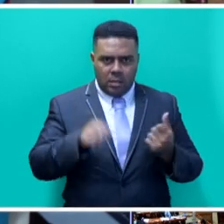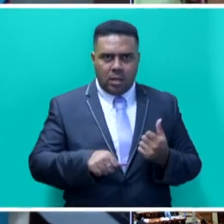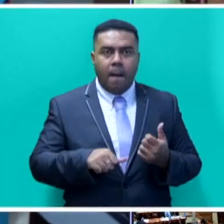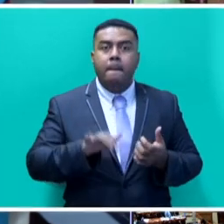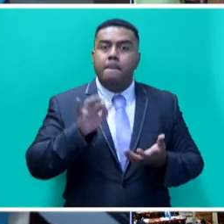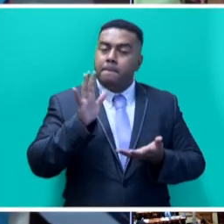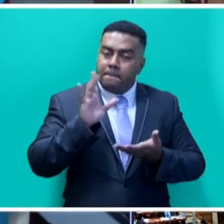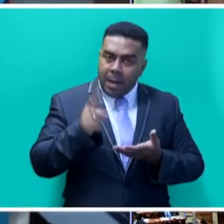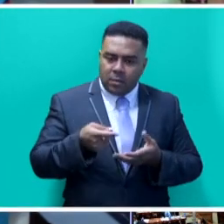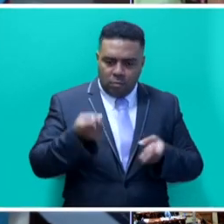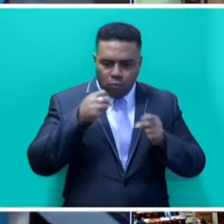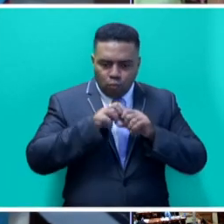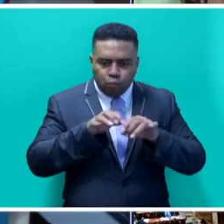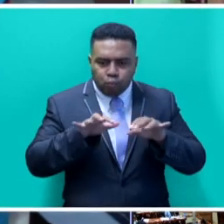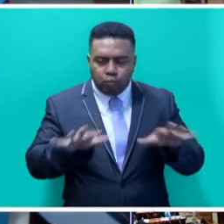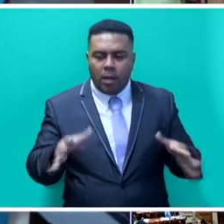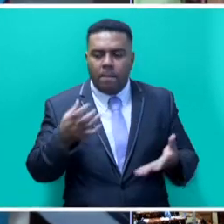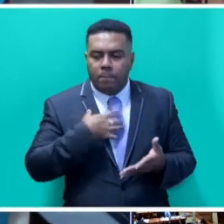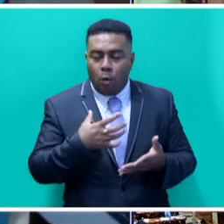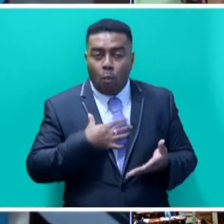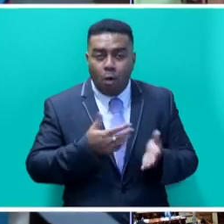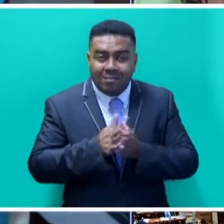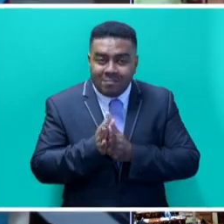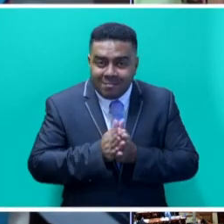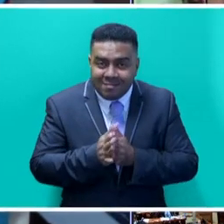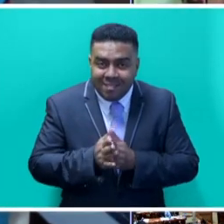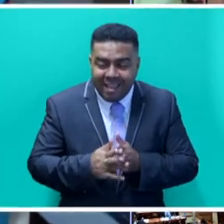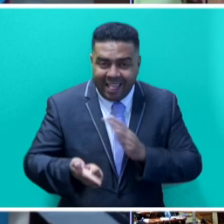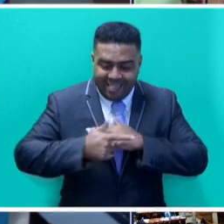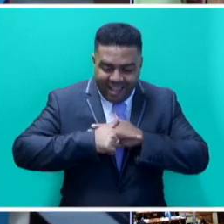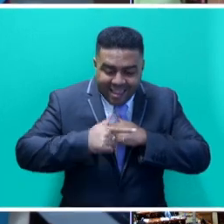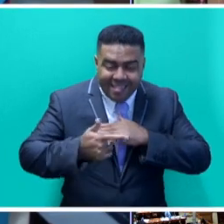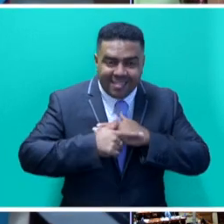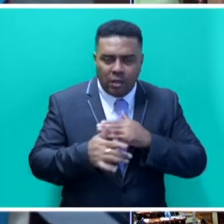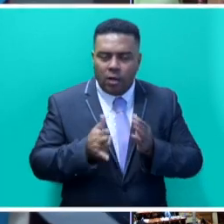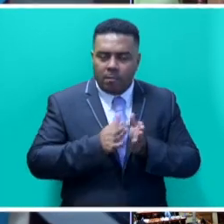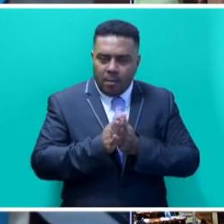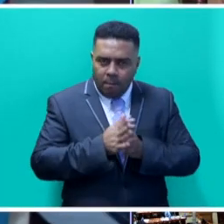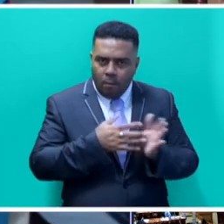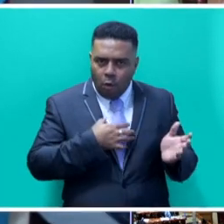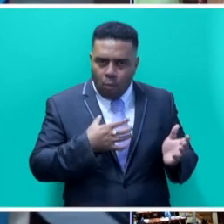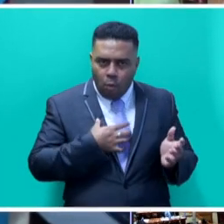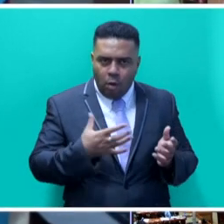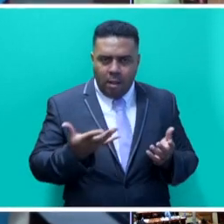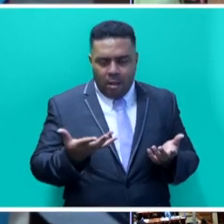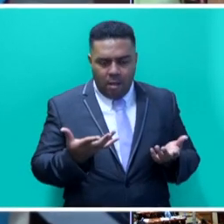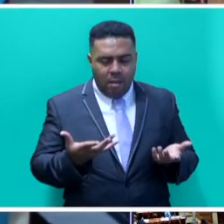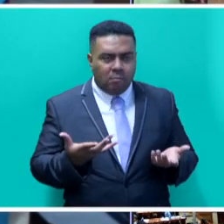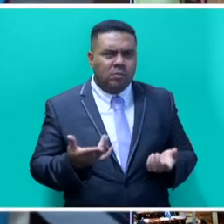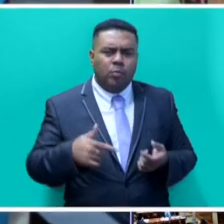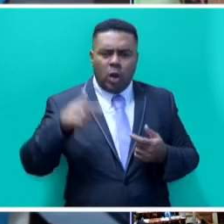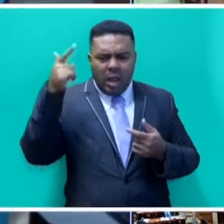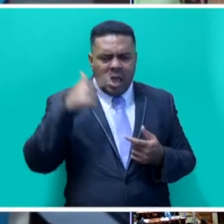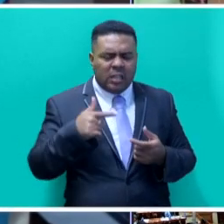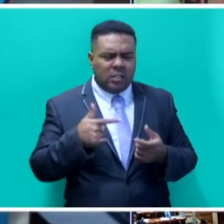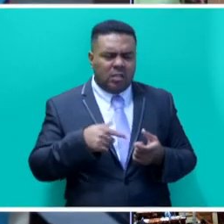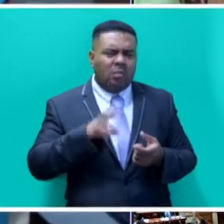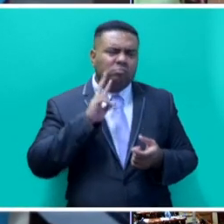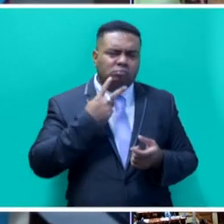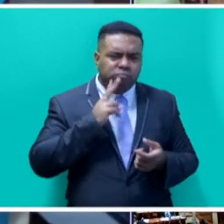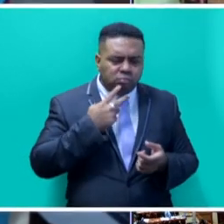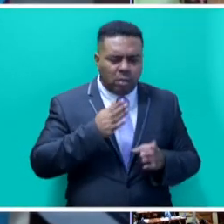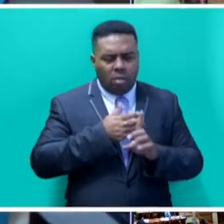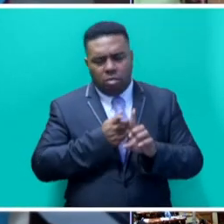that there will be more interest in leasing iTaukei land because there will be less bureaucracy attached to iTaukei land. And that's